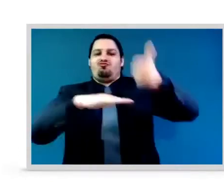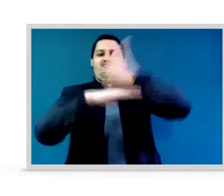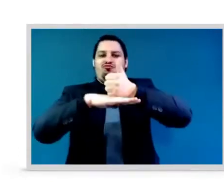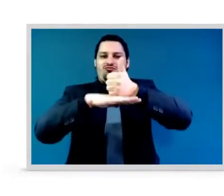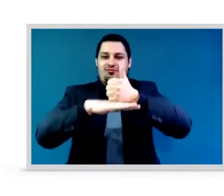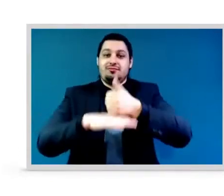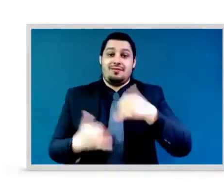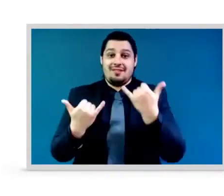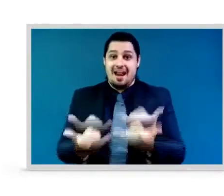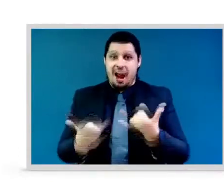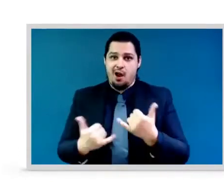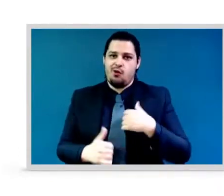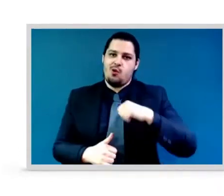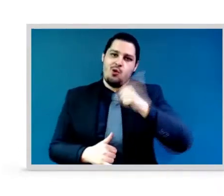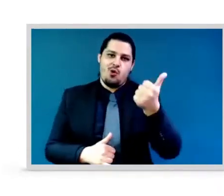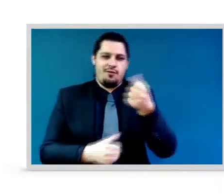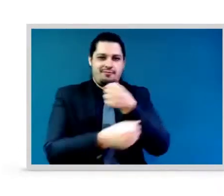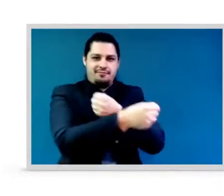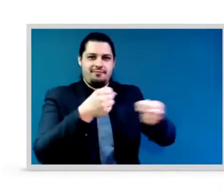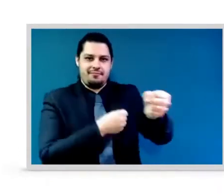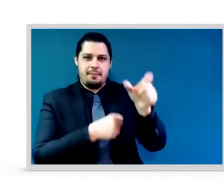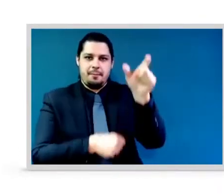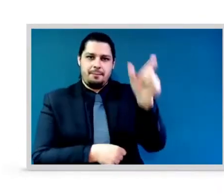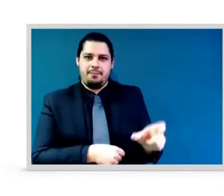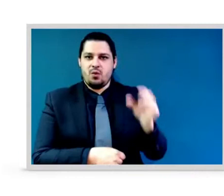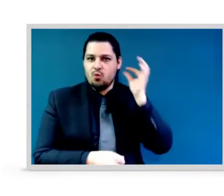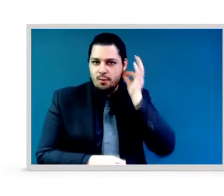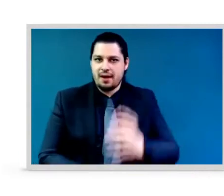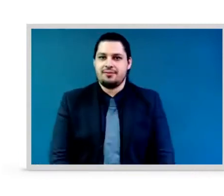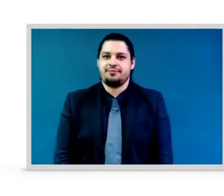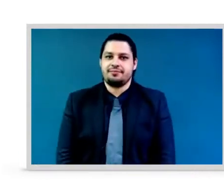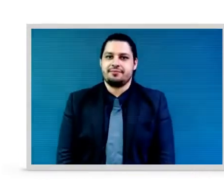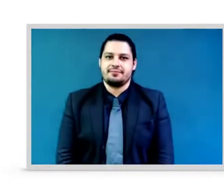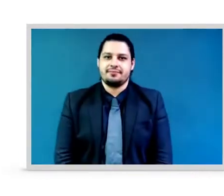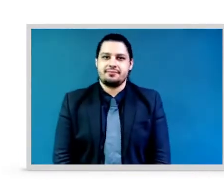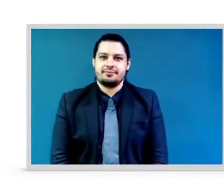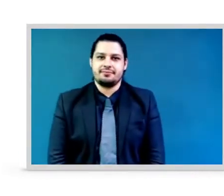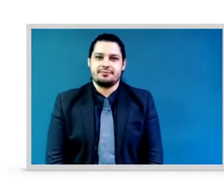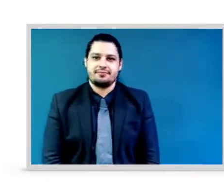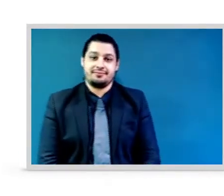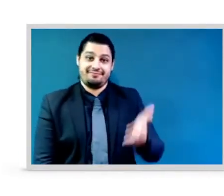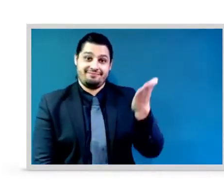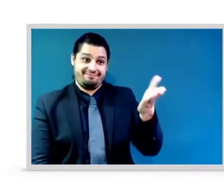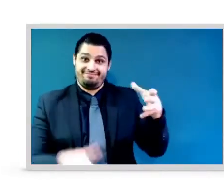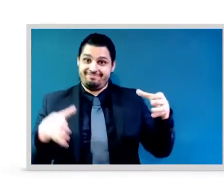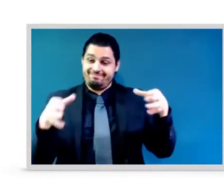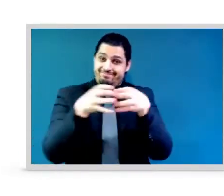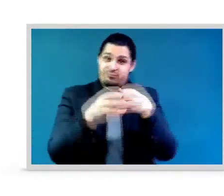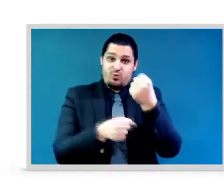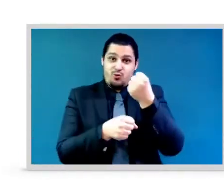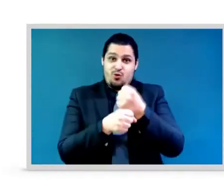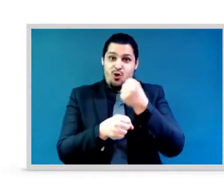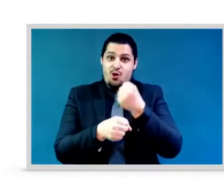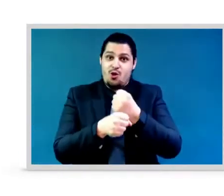Now, it's kind of funny for me to say you're one of the youth representatives on this panel today, because the opposite of